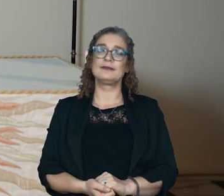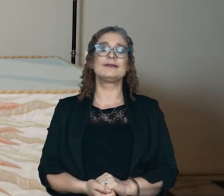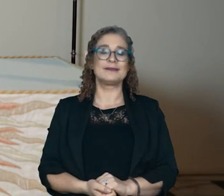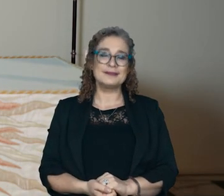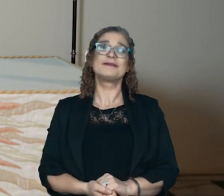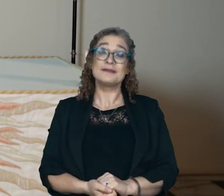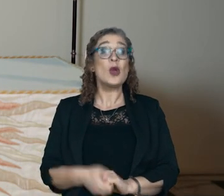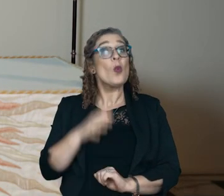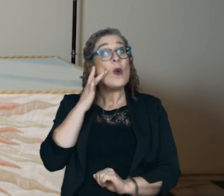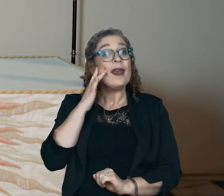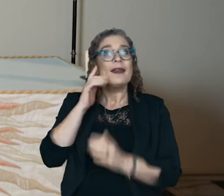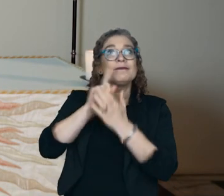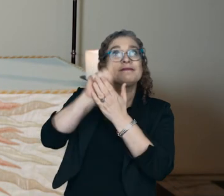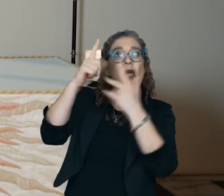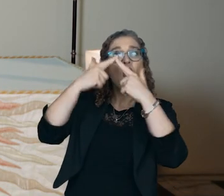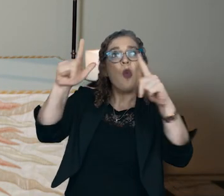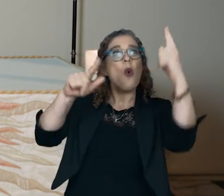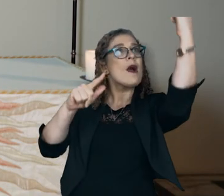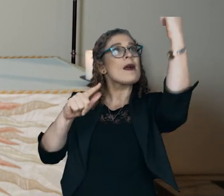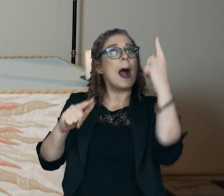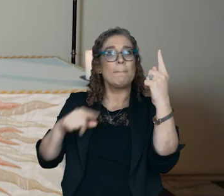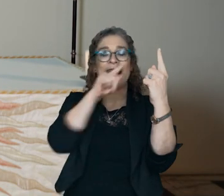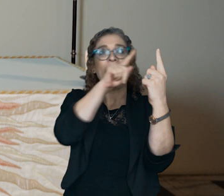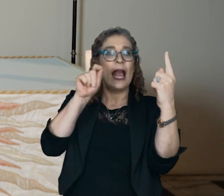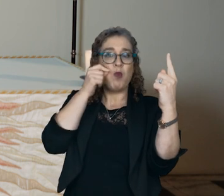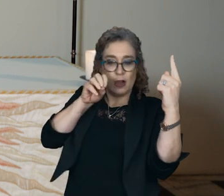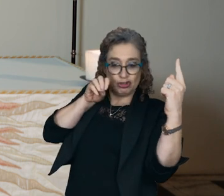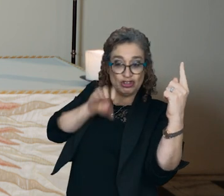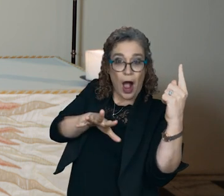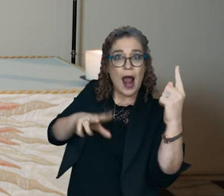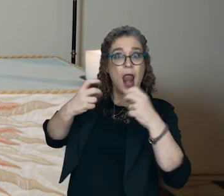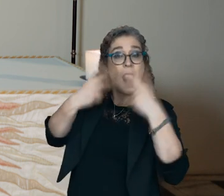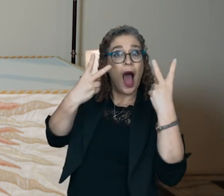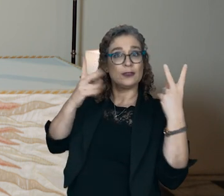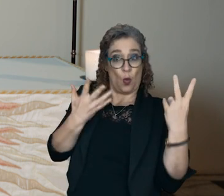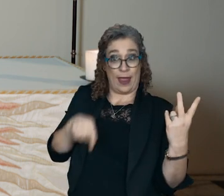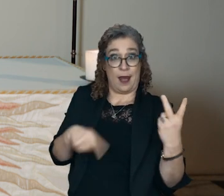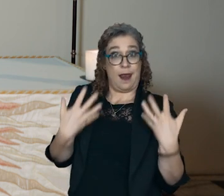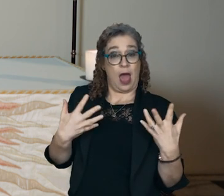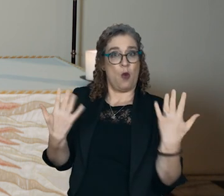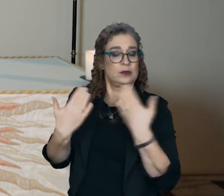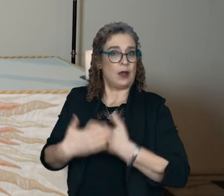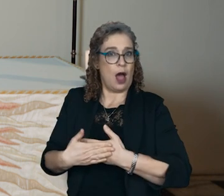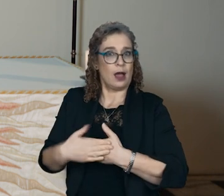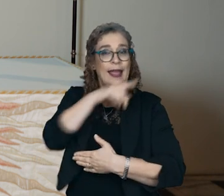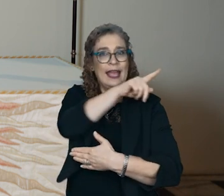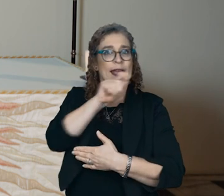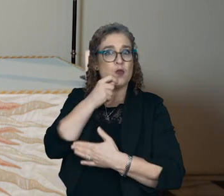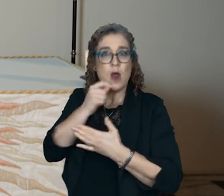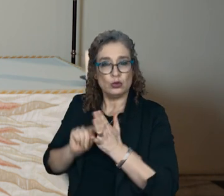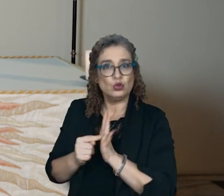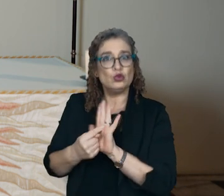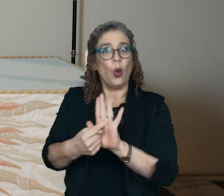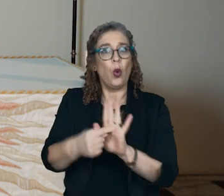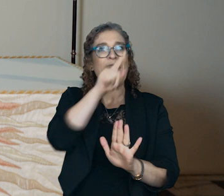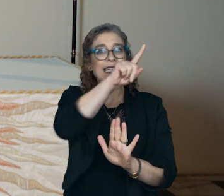When the Lord comes, he will bring to light the things now hidden in darkness and will disclose the purposes